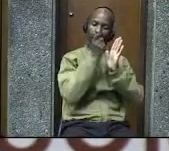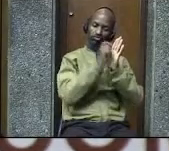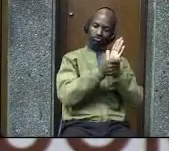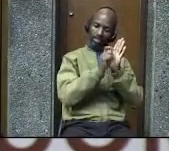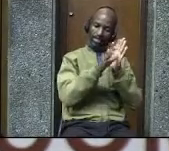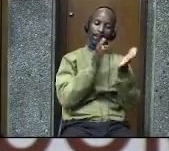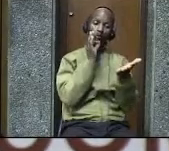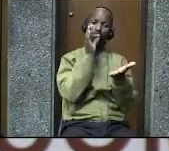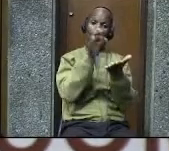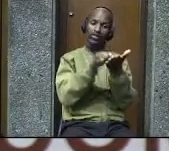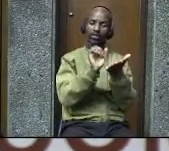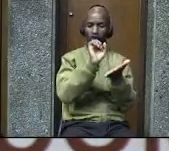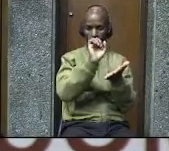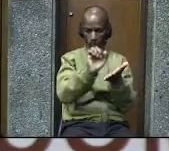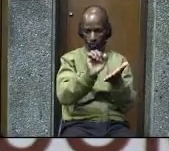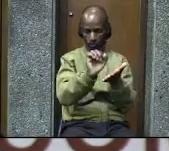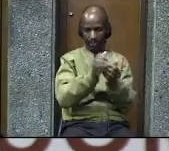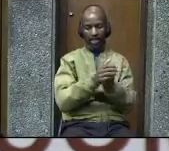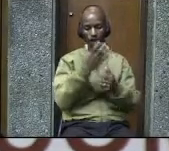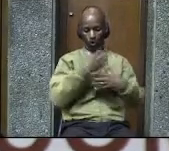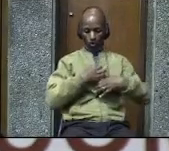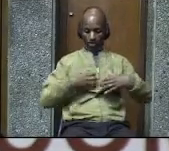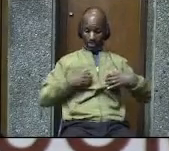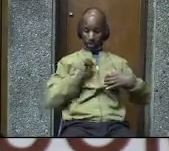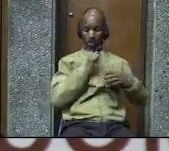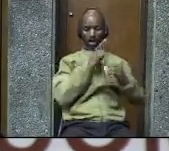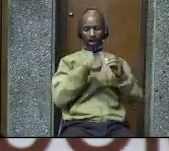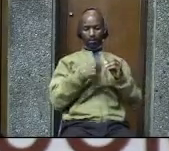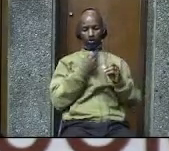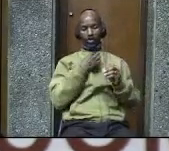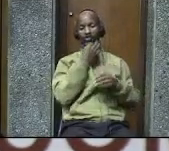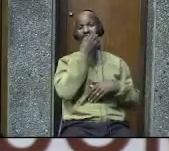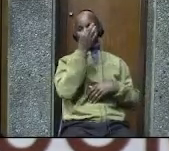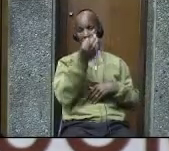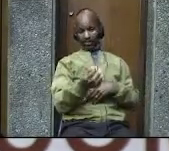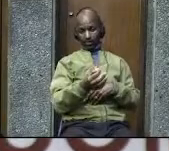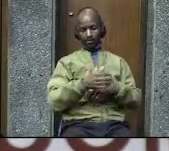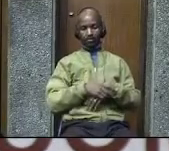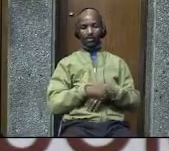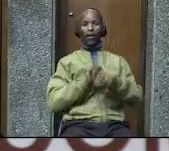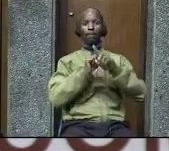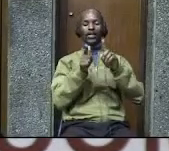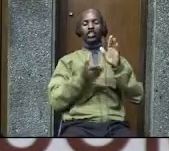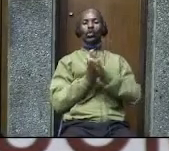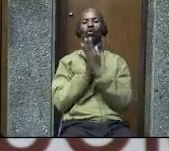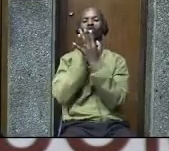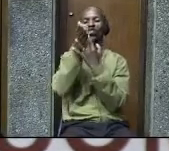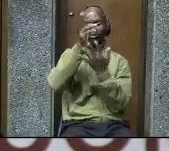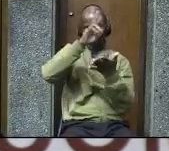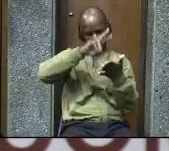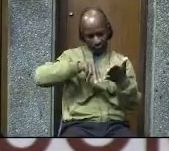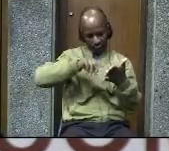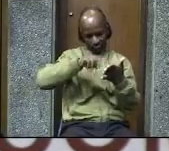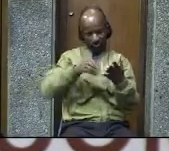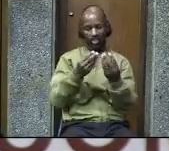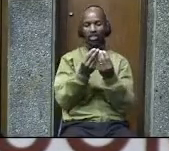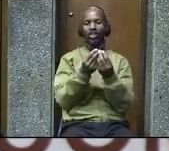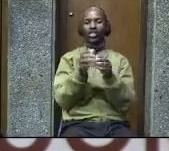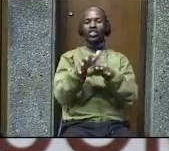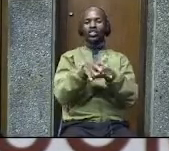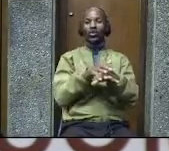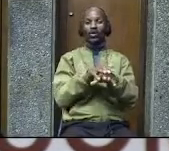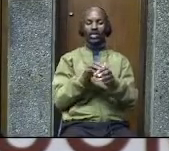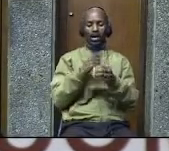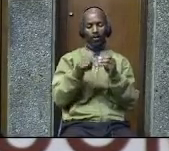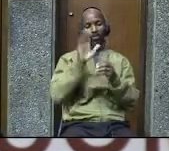your proposal and your concern in terms of what you were saying, But go through it slowly without the pressure of